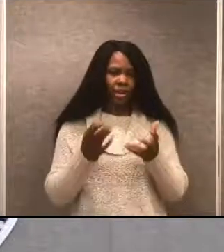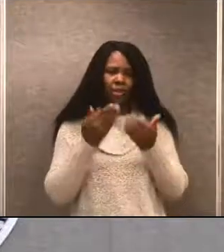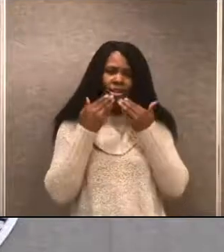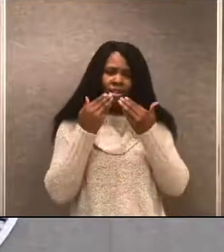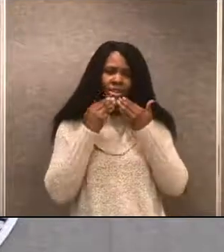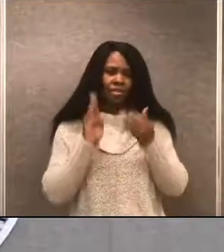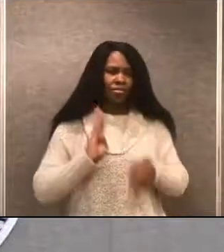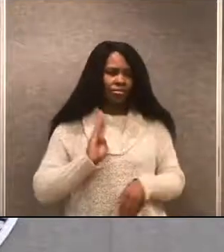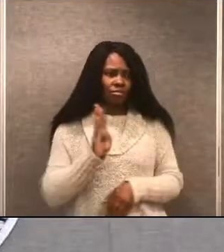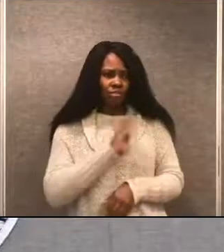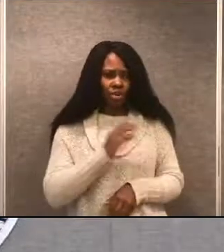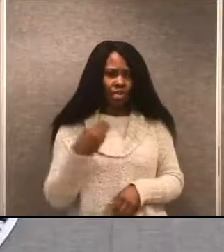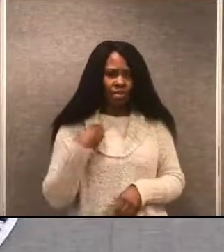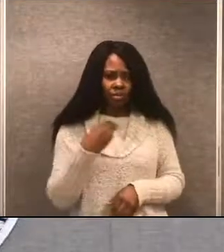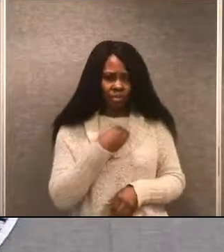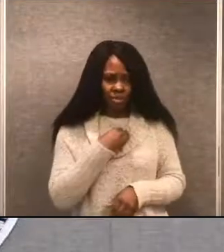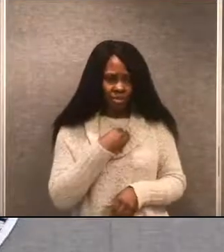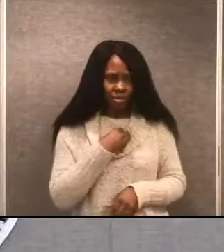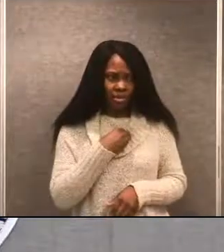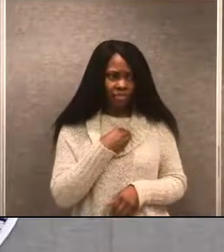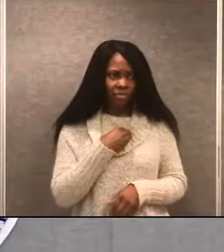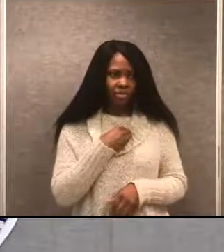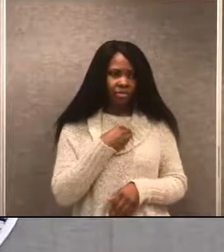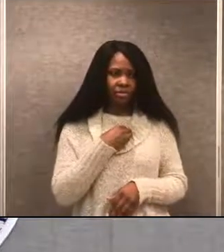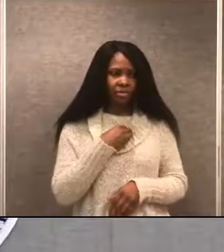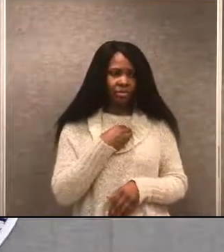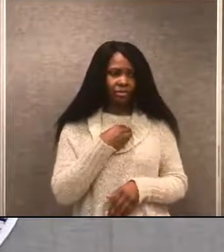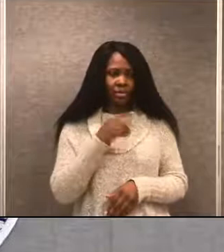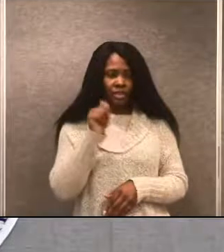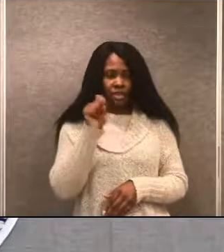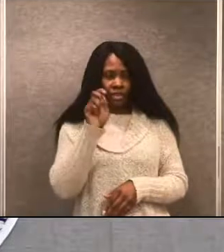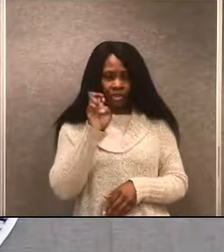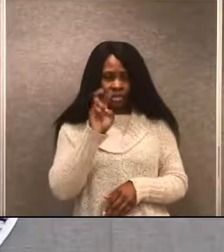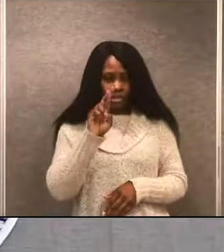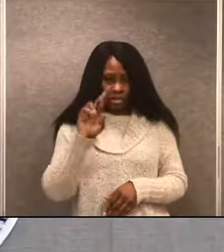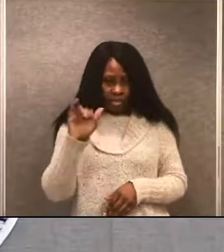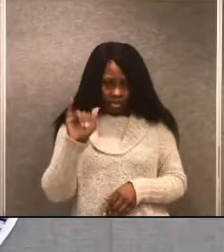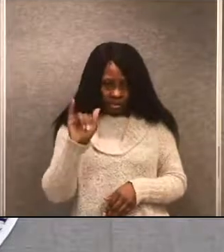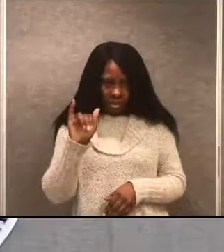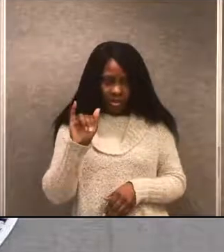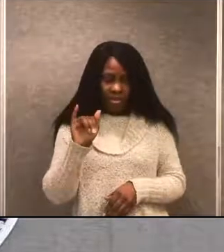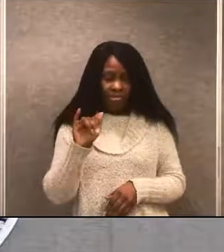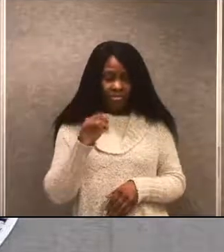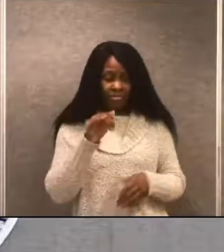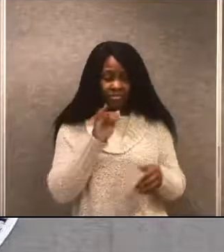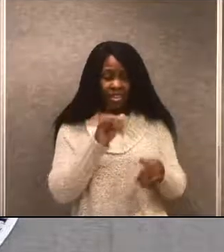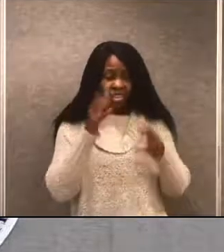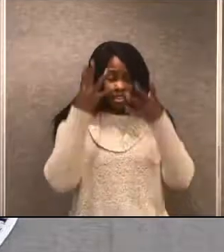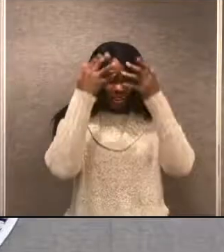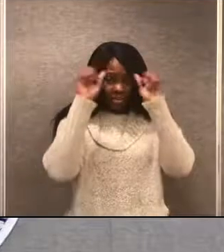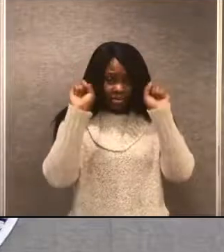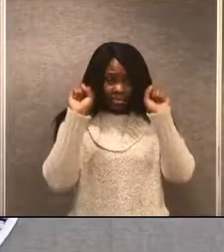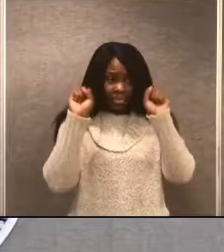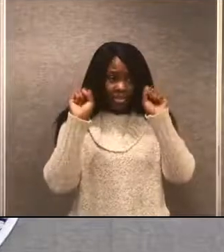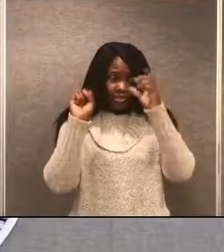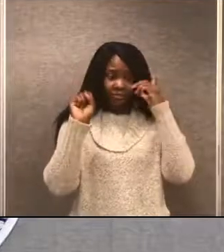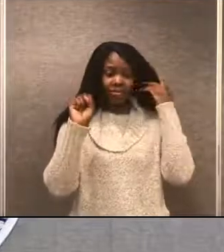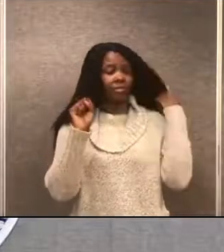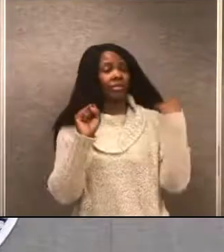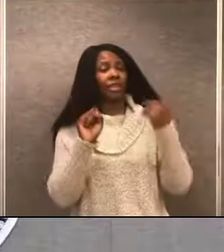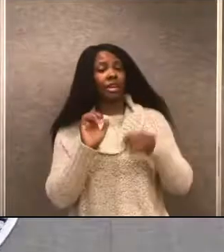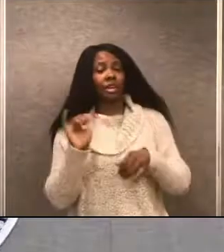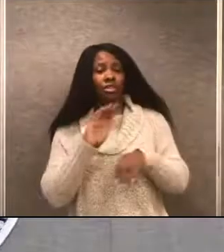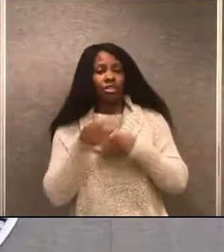members, Terry, Tucker, who is the president, and all the board members, because they have